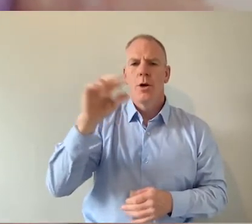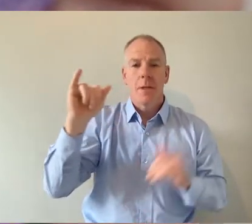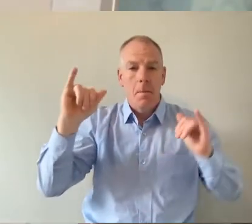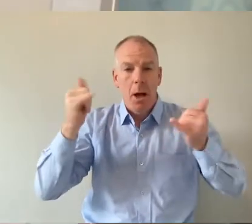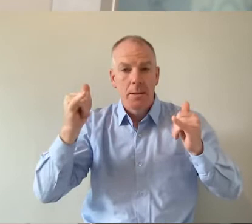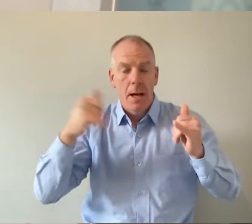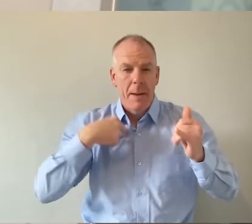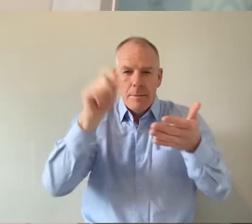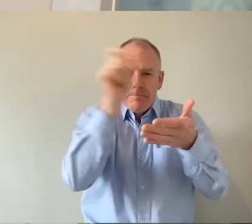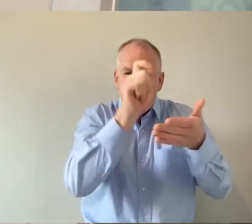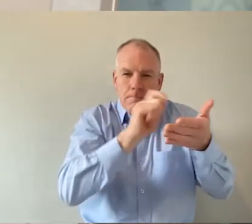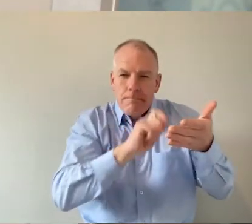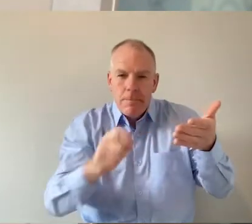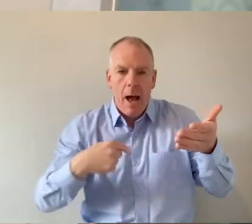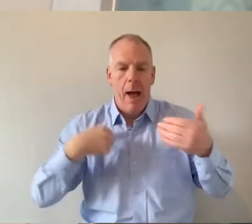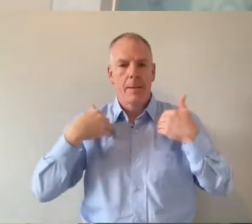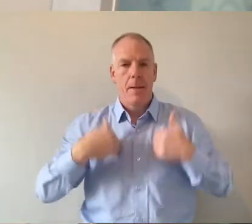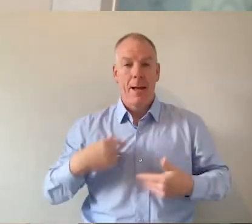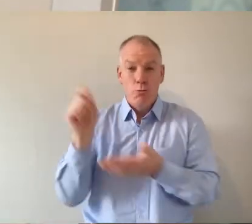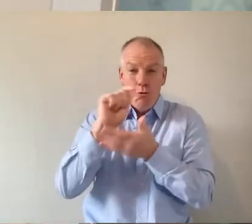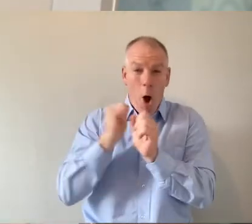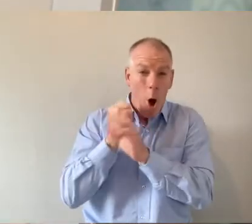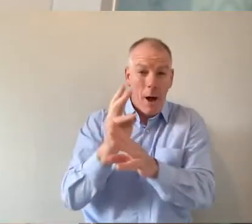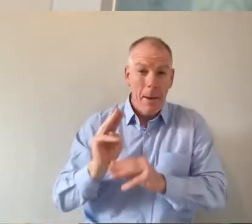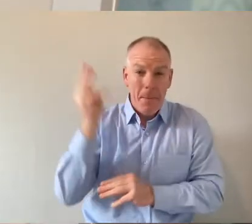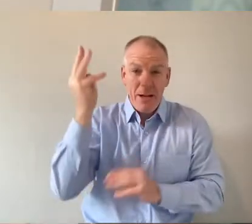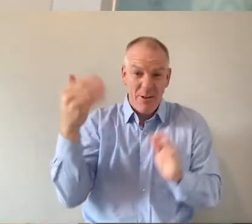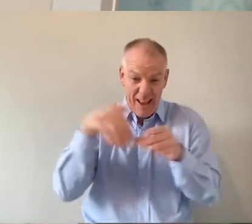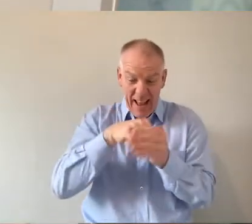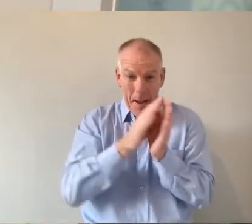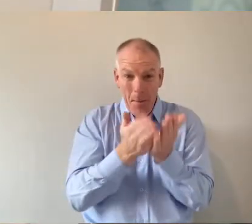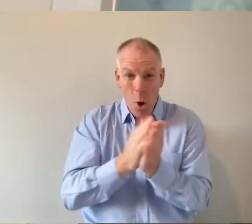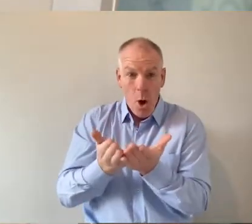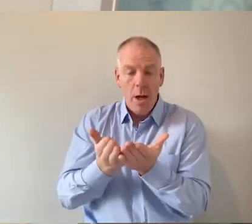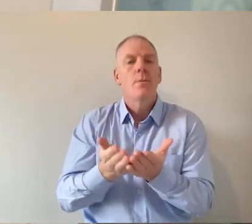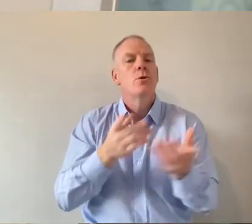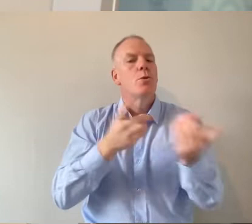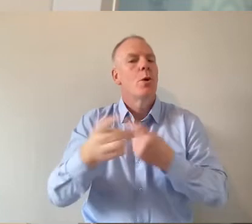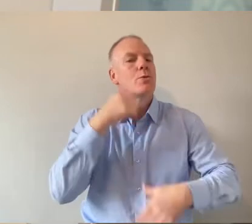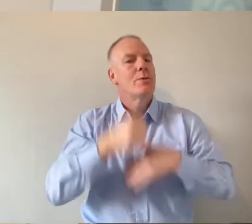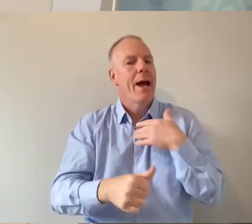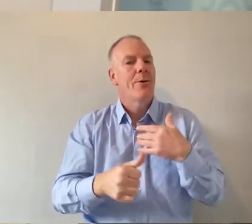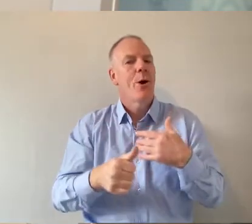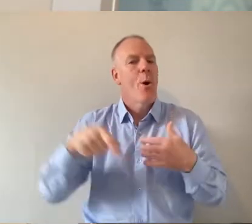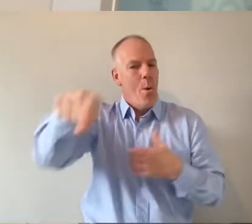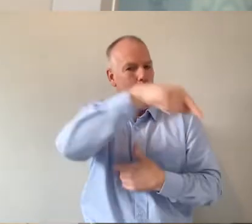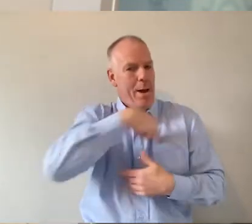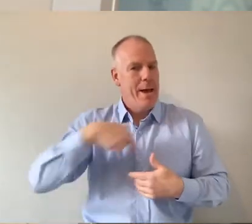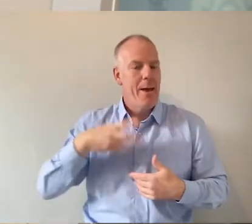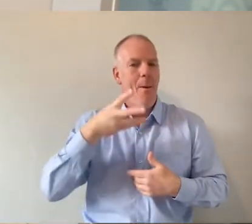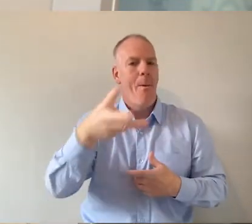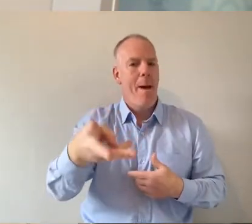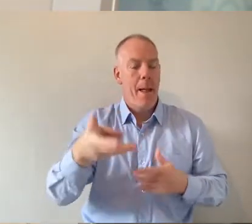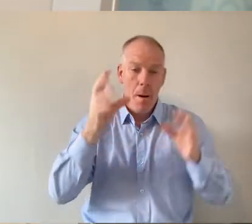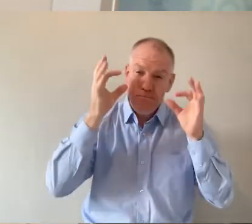the illustrator means that I am the guy who drew all the pictures in this book, and that's what we're going to do today. We are going to do